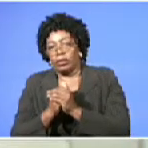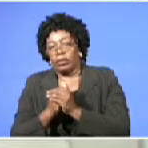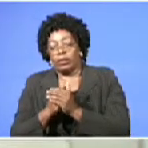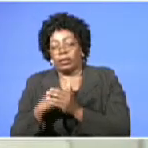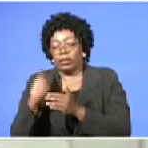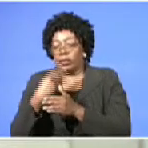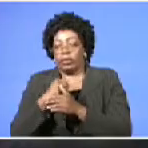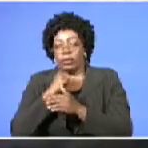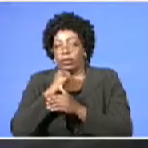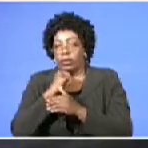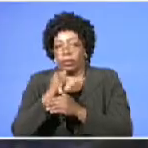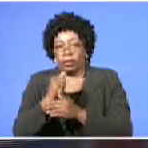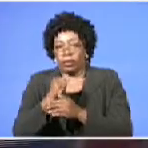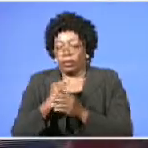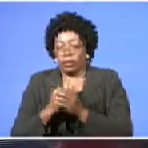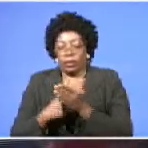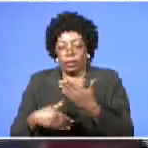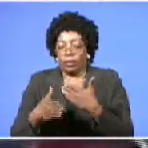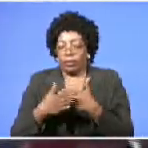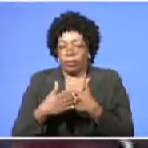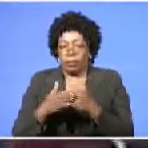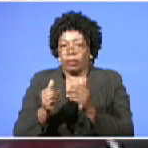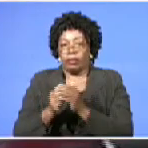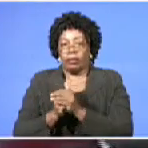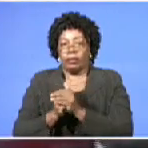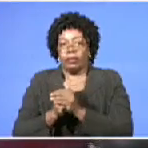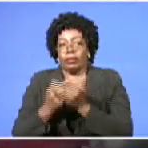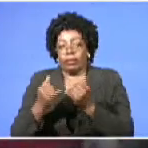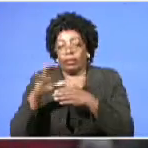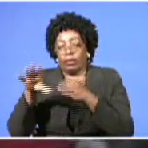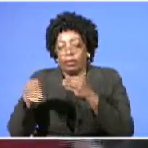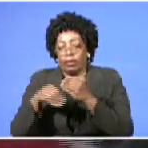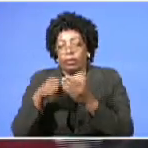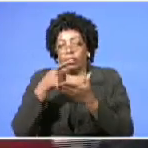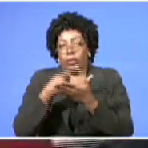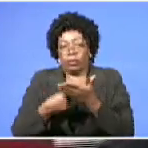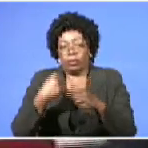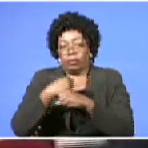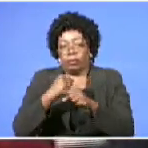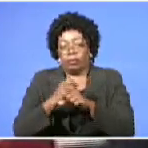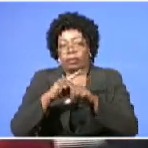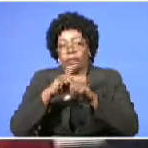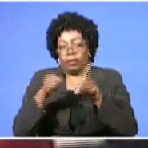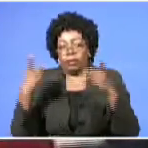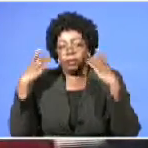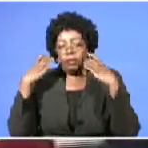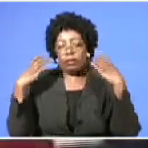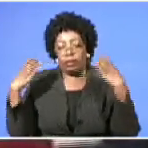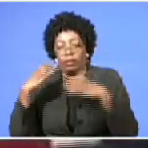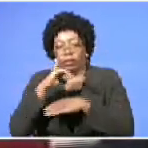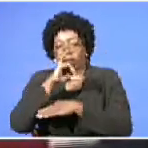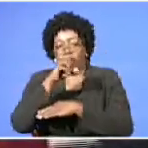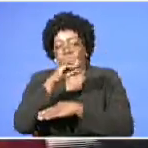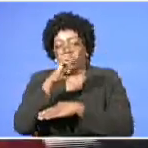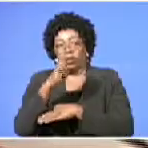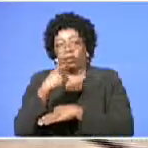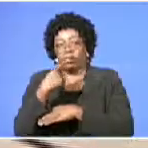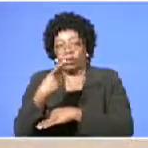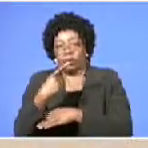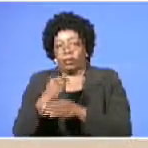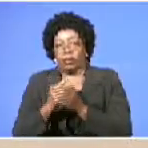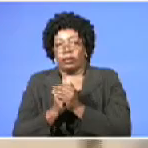couldn't recover. As for what made the big difference at the end, Coach Joe says the numbers caught up with the Rebels once